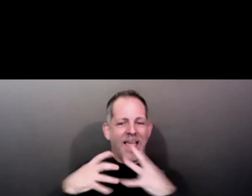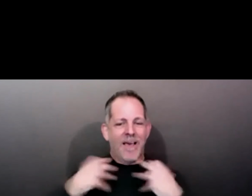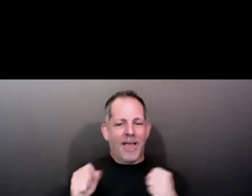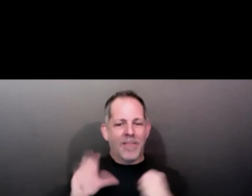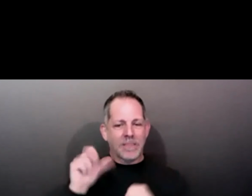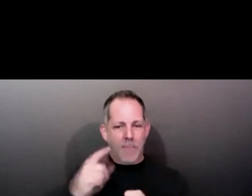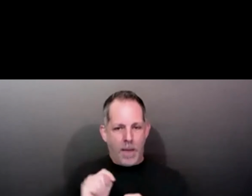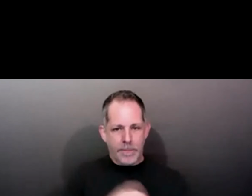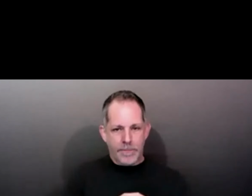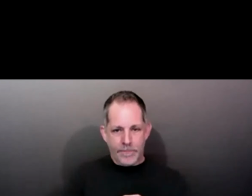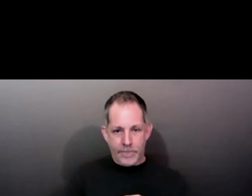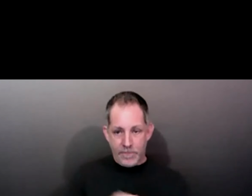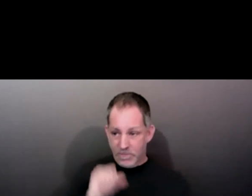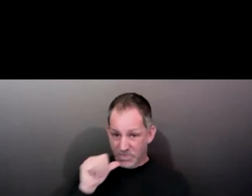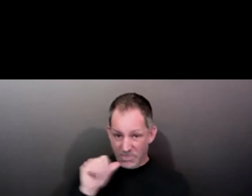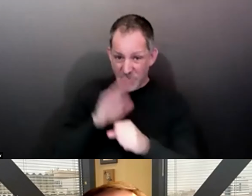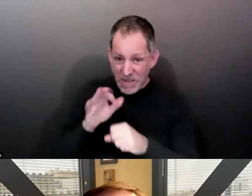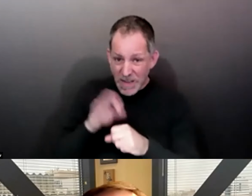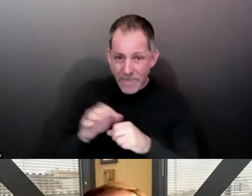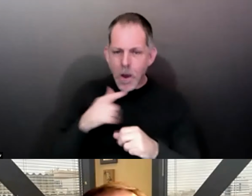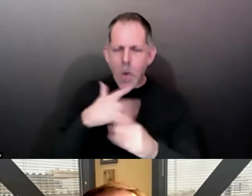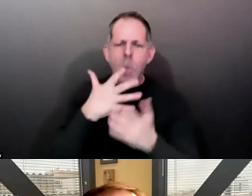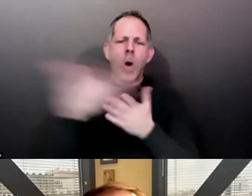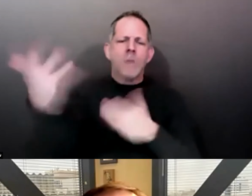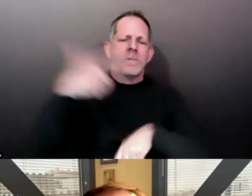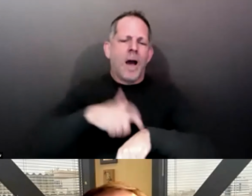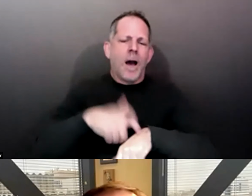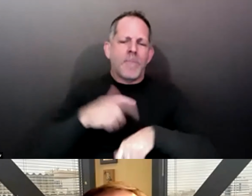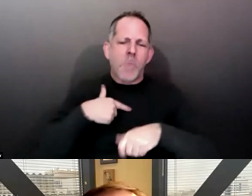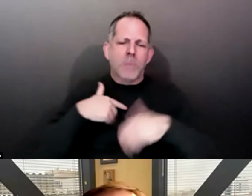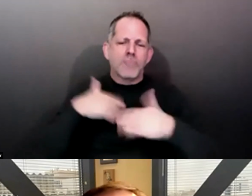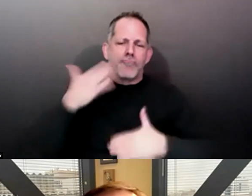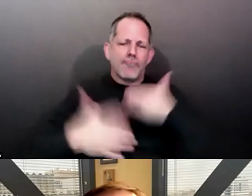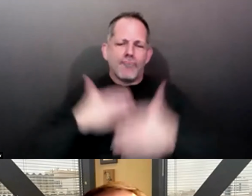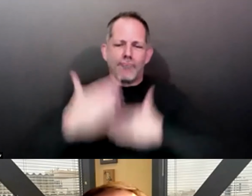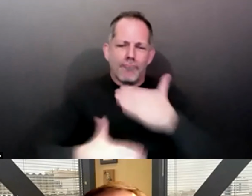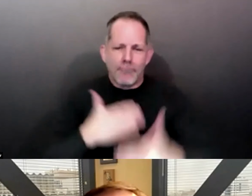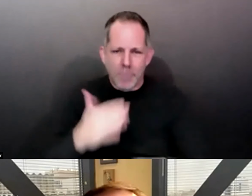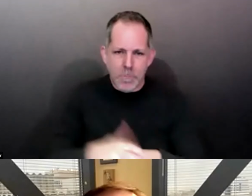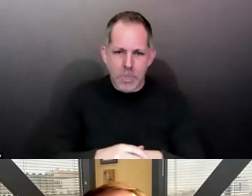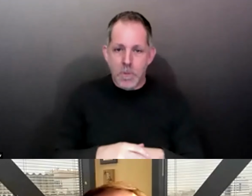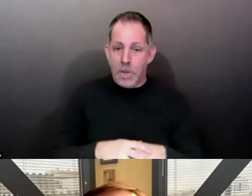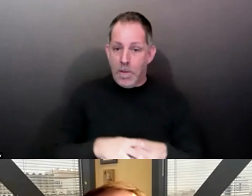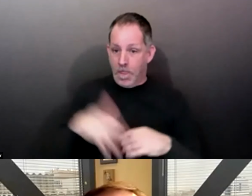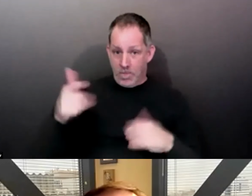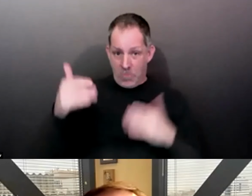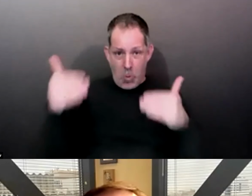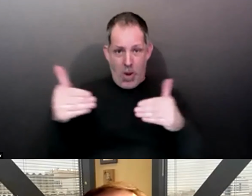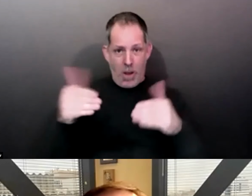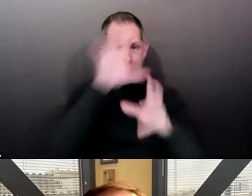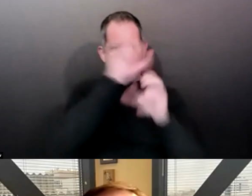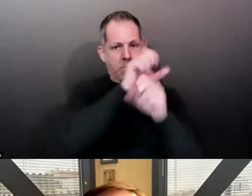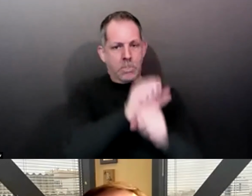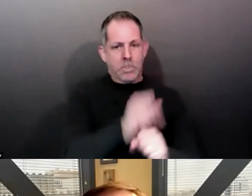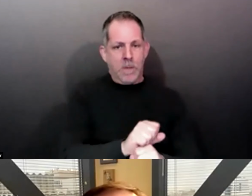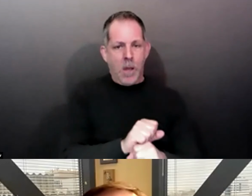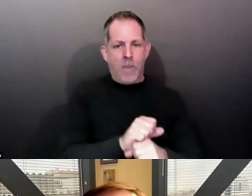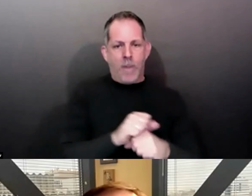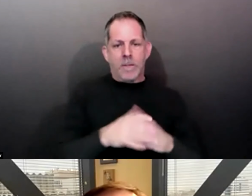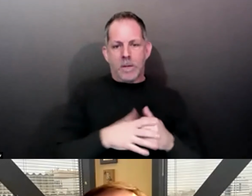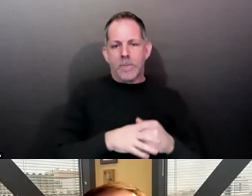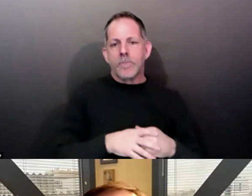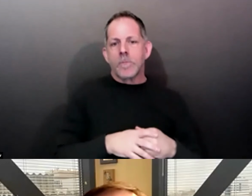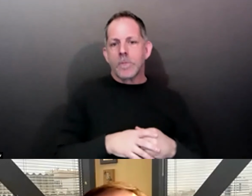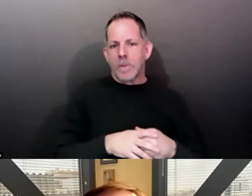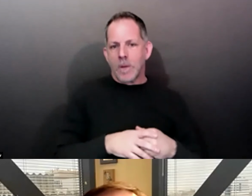open administration capacity, but at the same time, don't go so soon that there are still so many people left from 1B1 that they